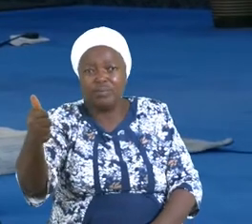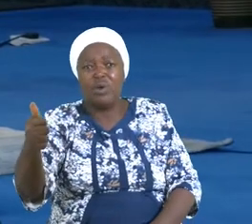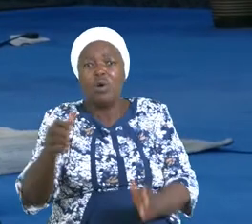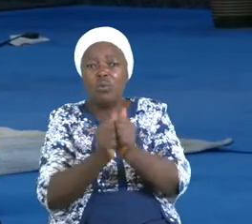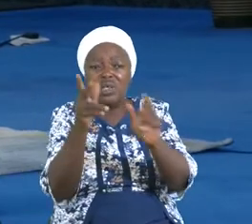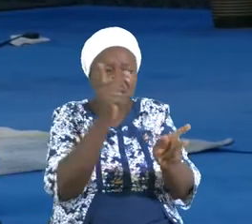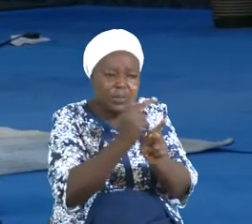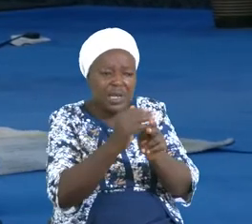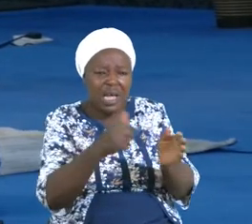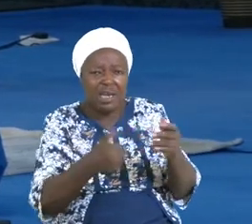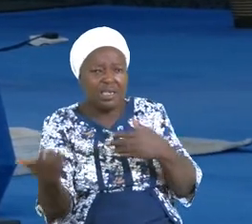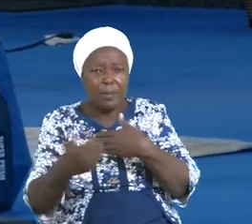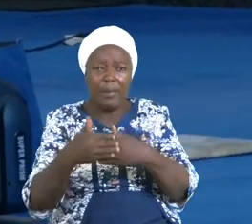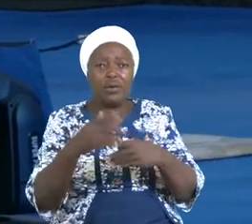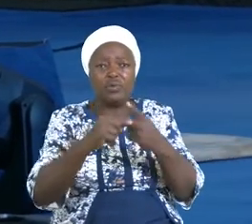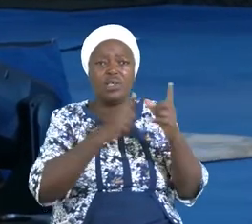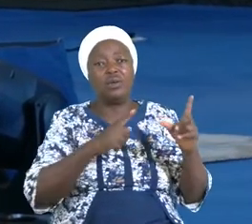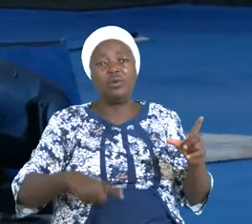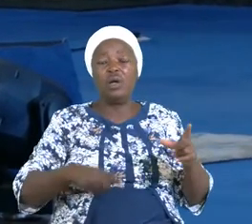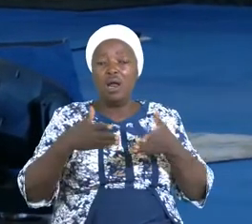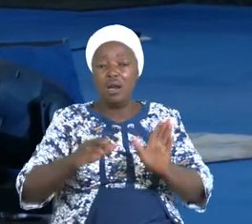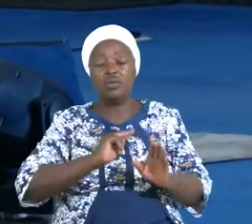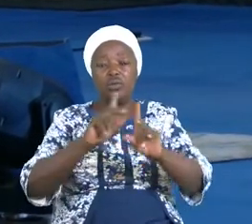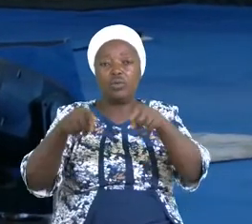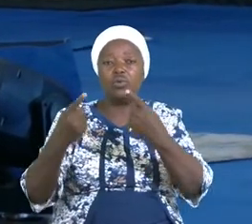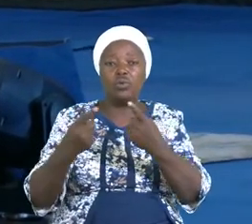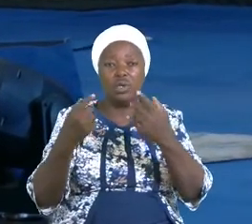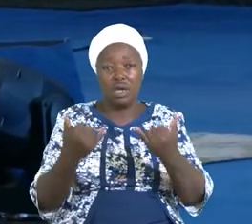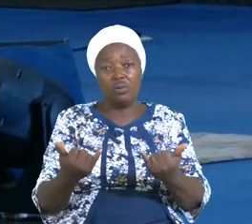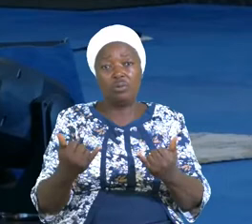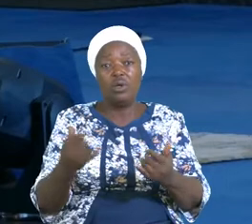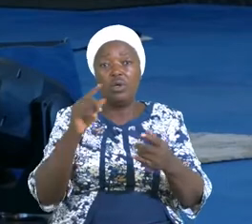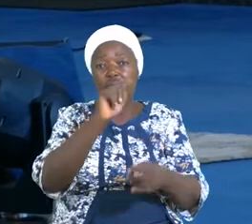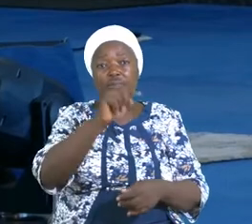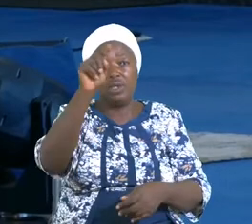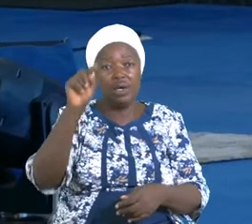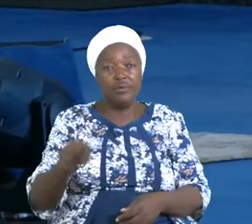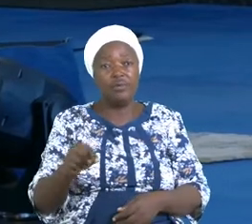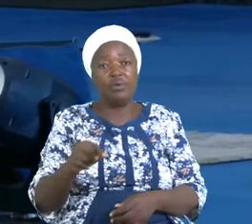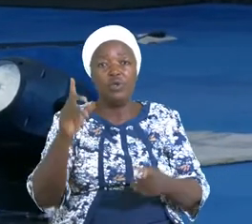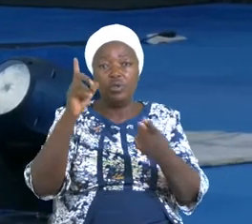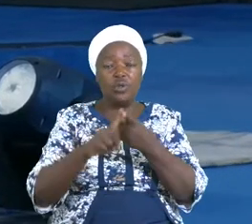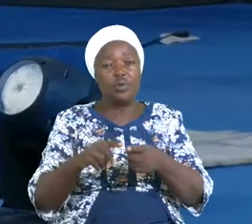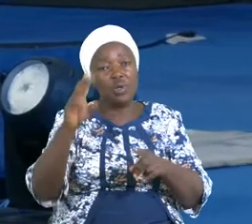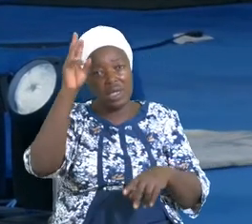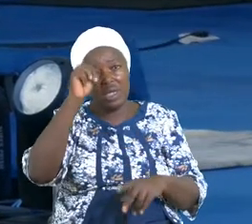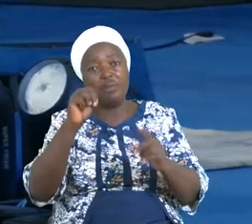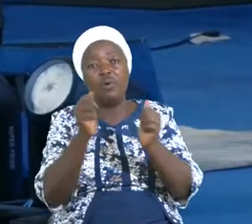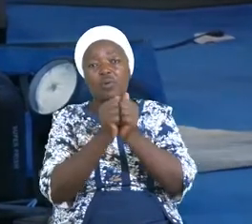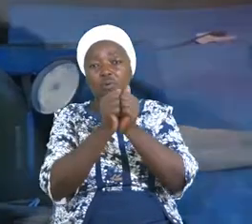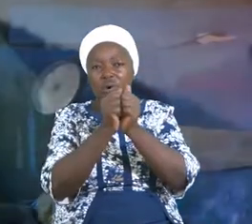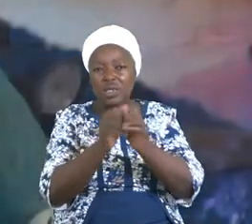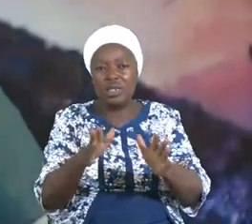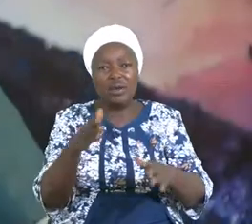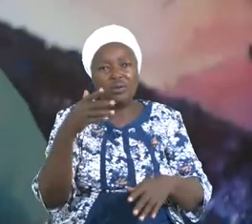unto the Lord. Let us go forth therefore unto him without the